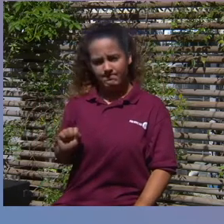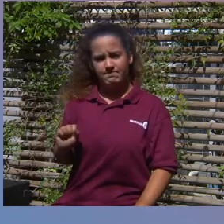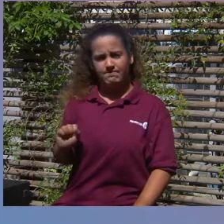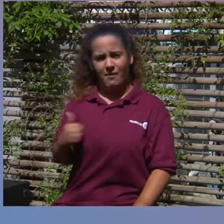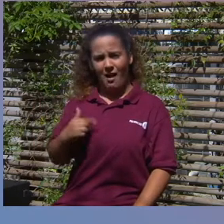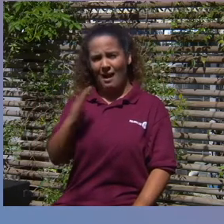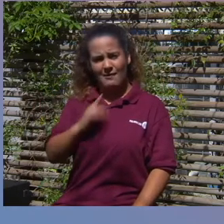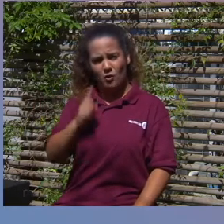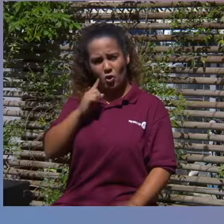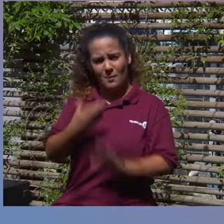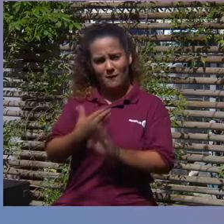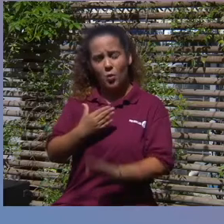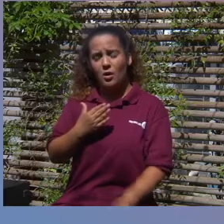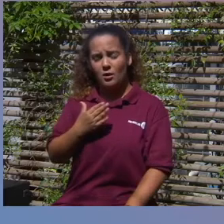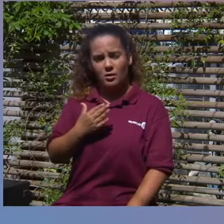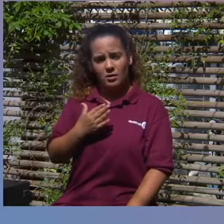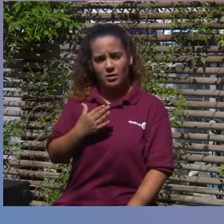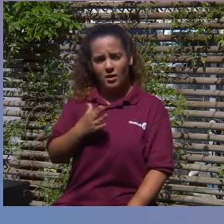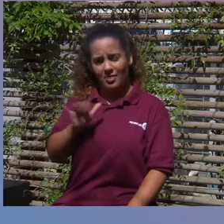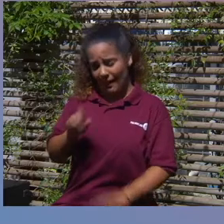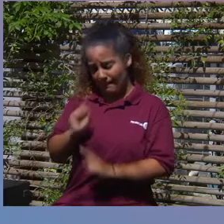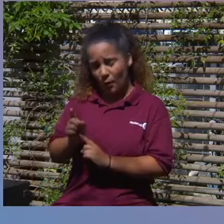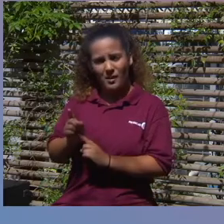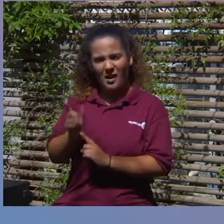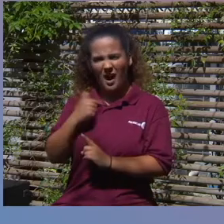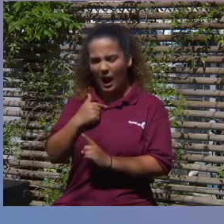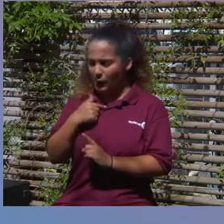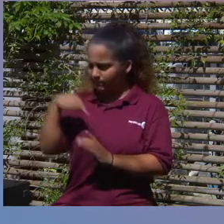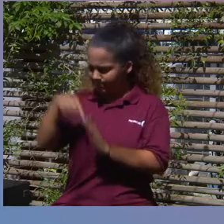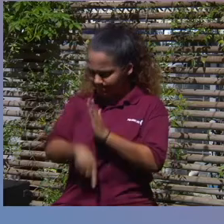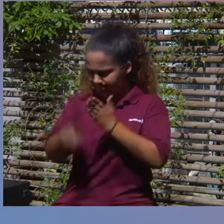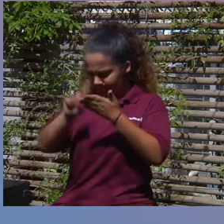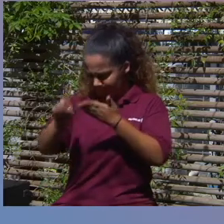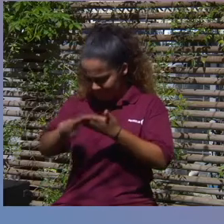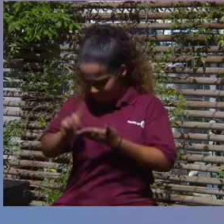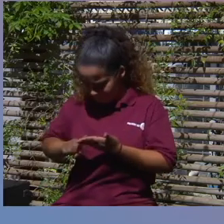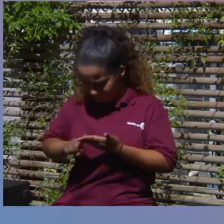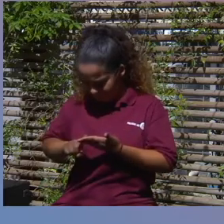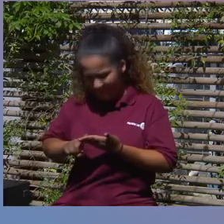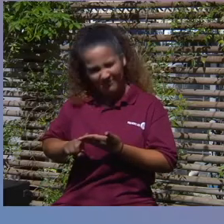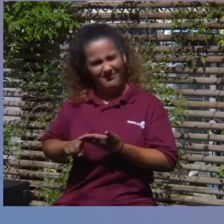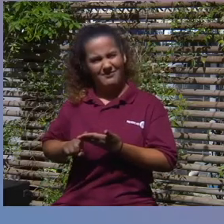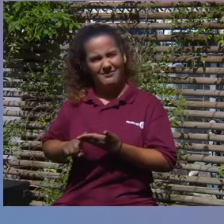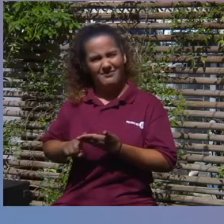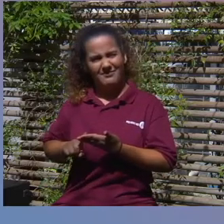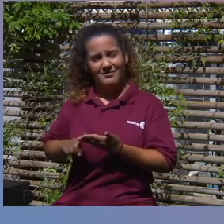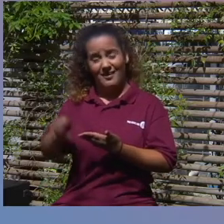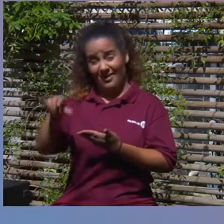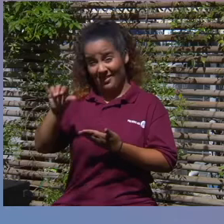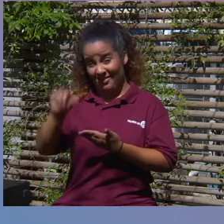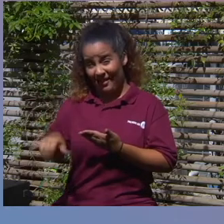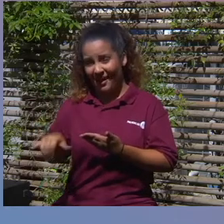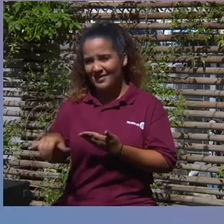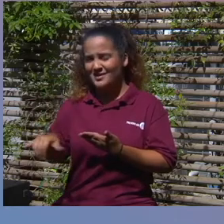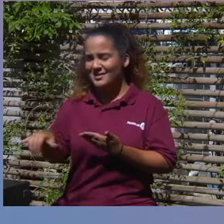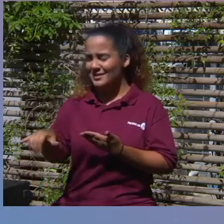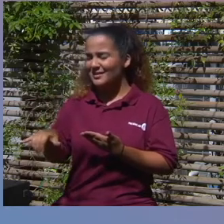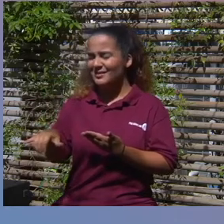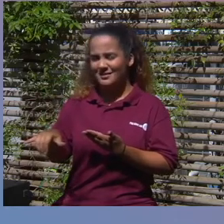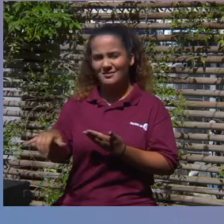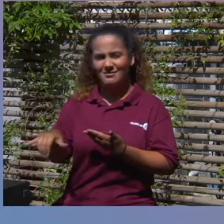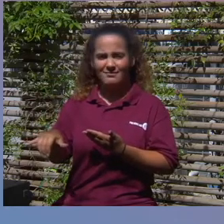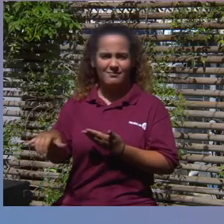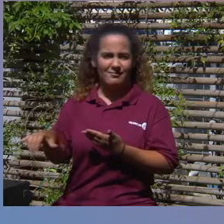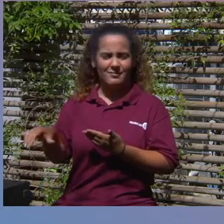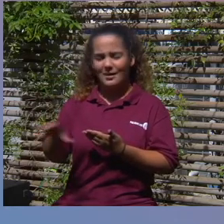I had never heard of it. And because I was looking and digging deep, it is the African, you